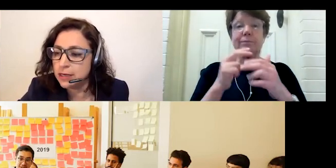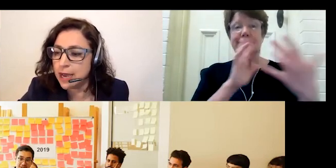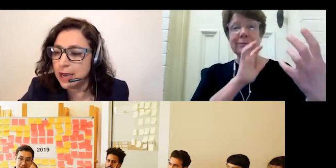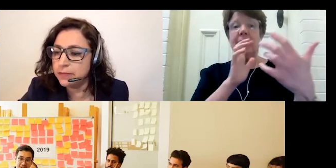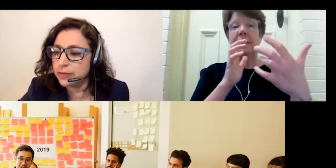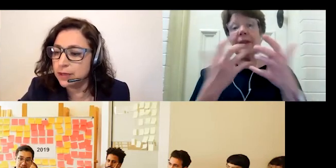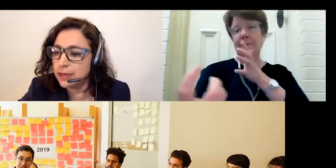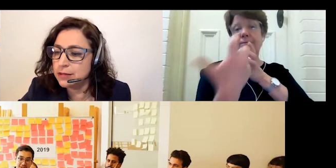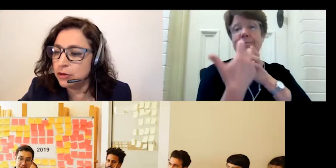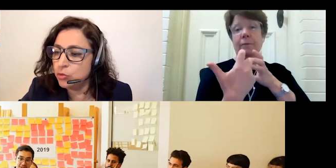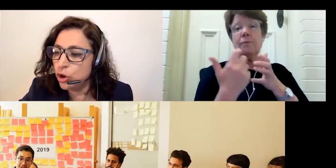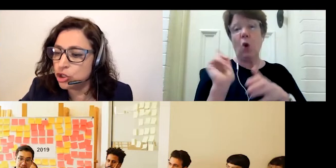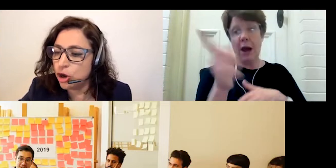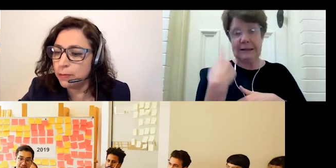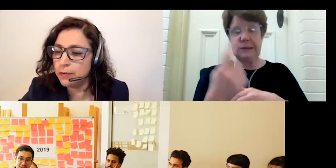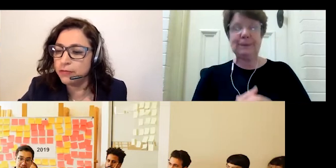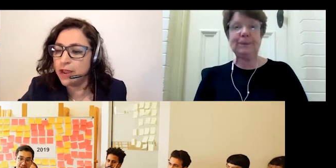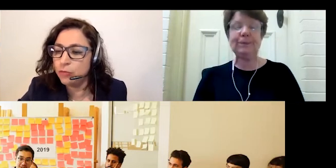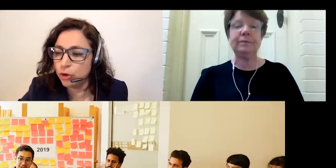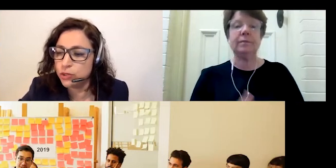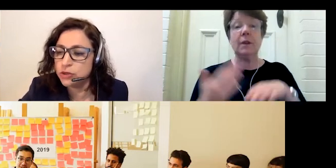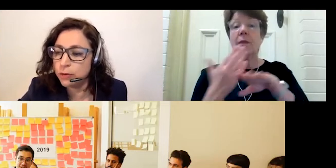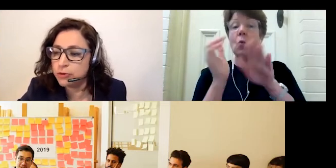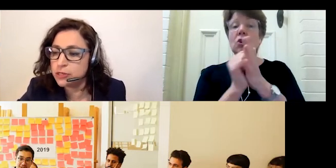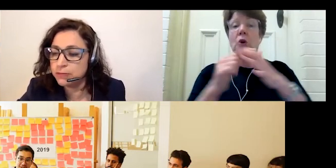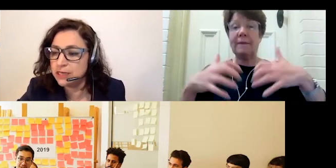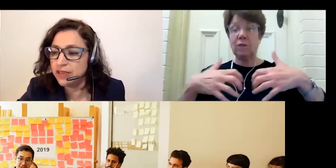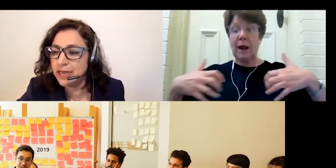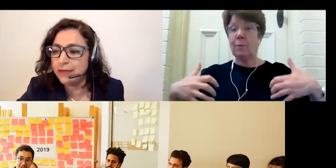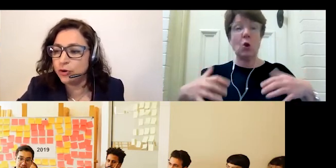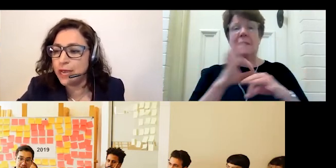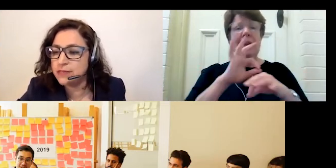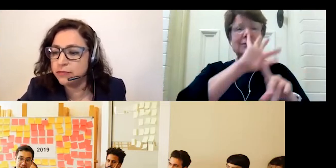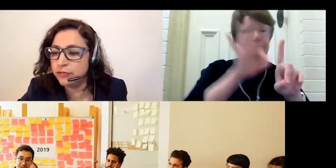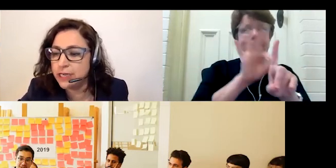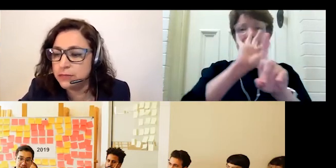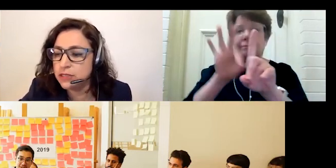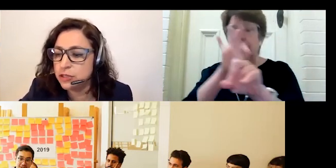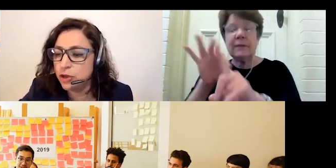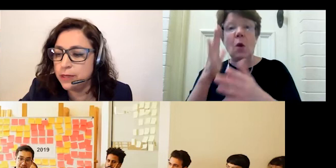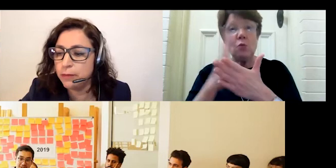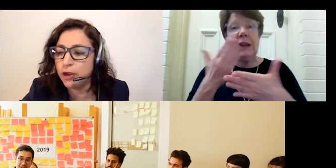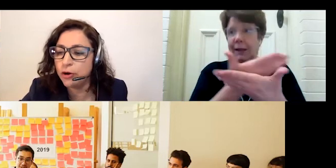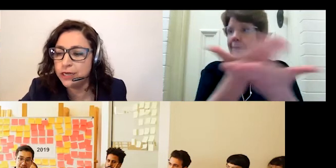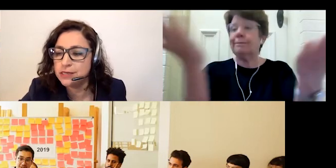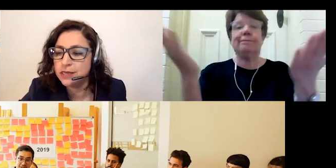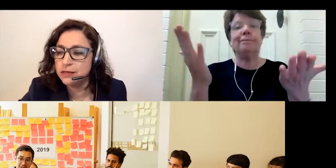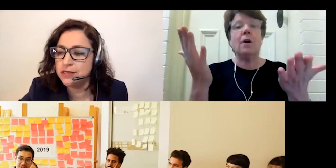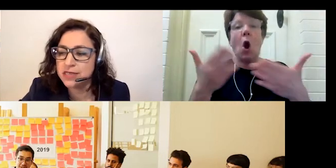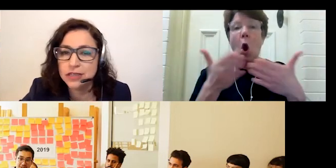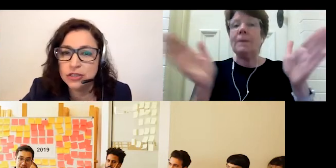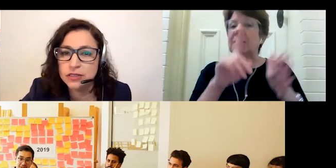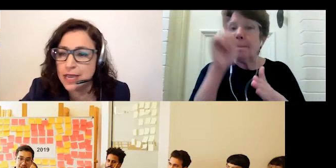us. The workshop framework was non-prescriptive and gave creatives the freedom to determine the priorities,